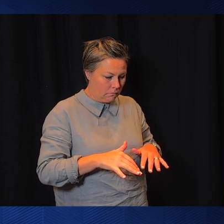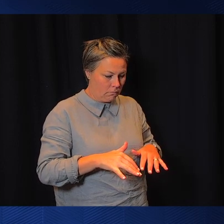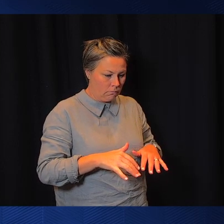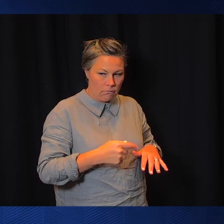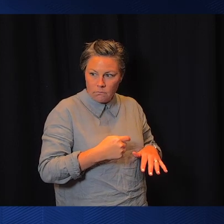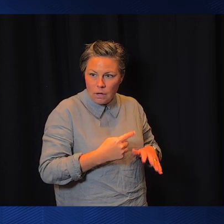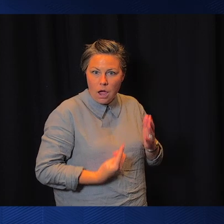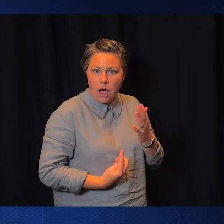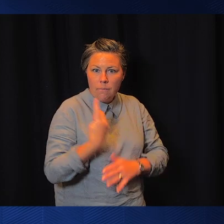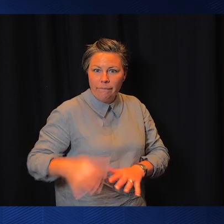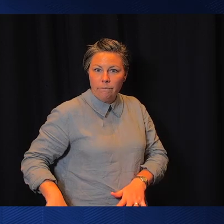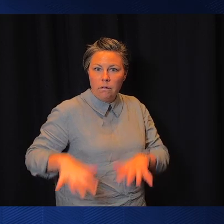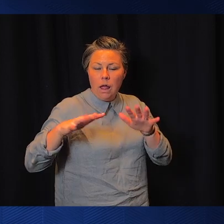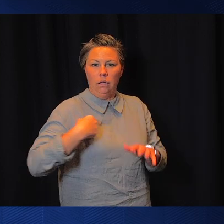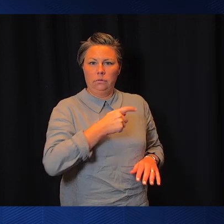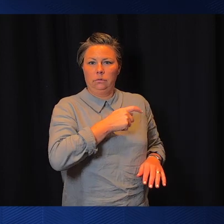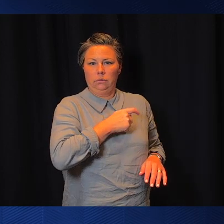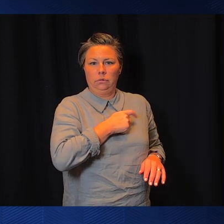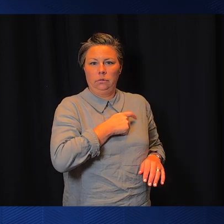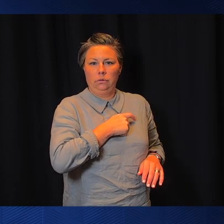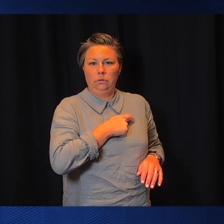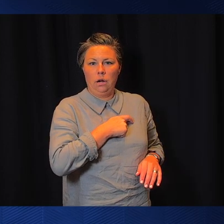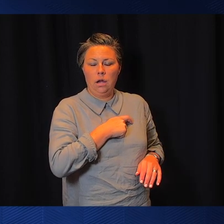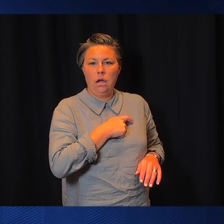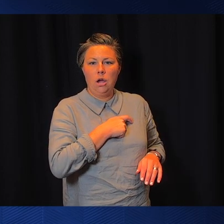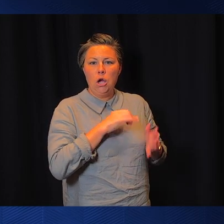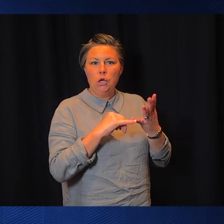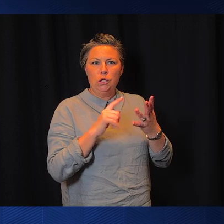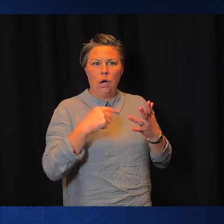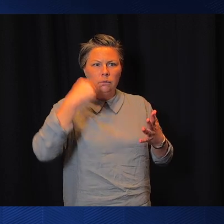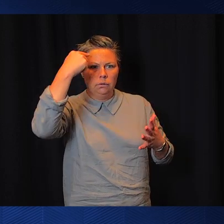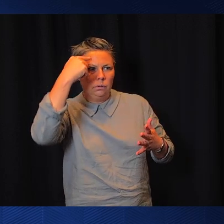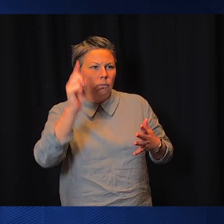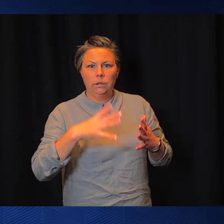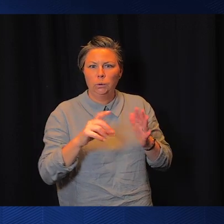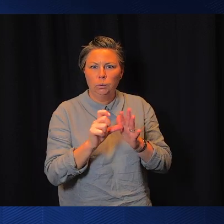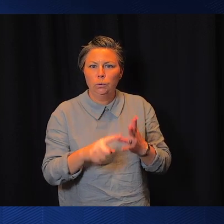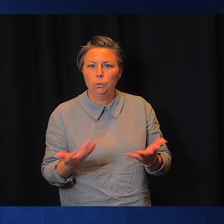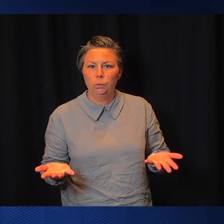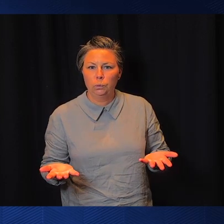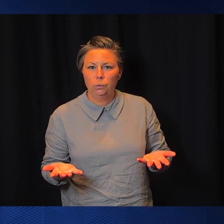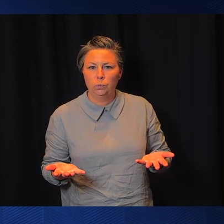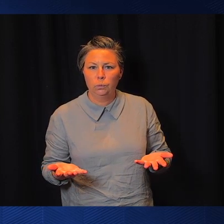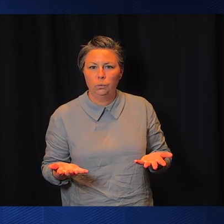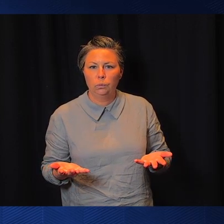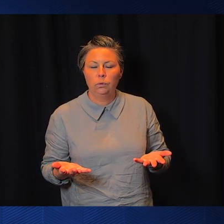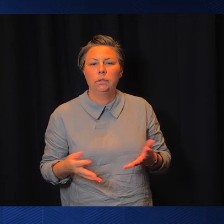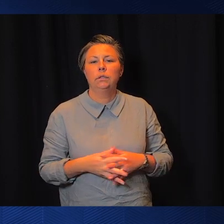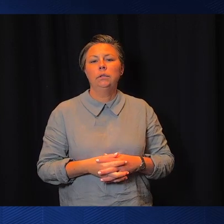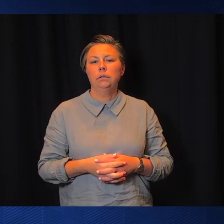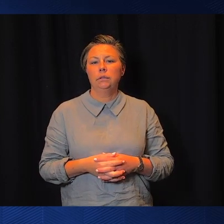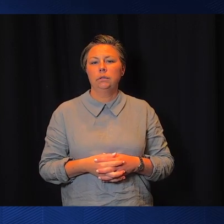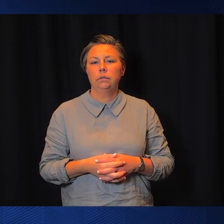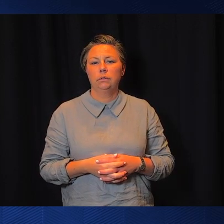scared, and I have to think of what action I needed to take. I remember